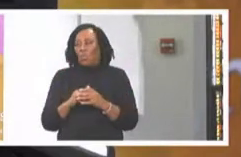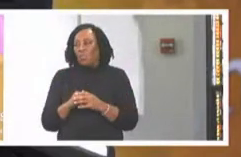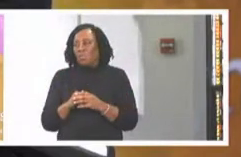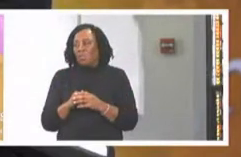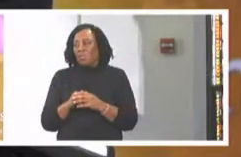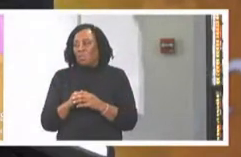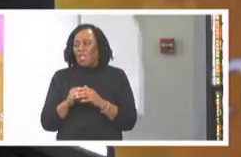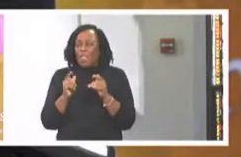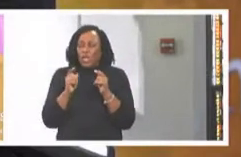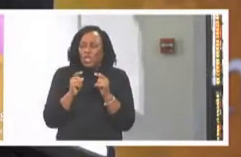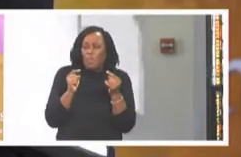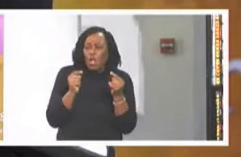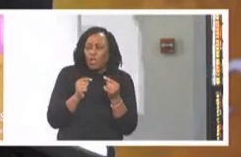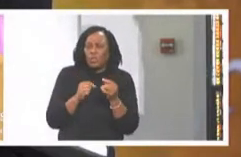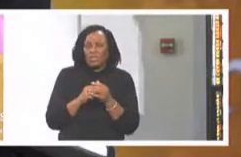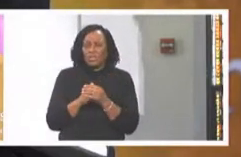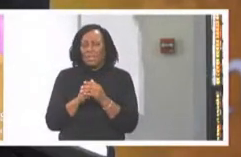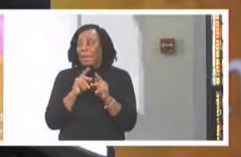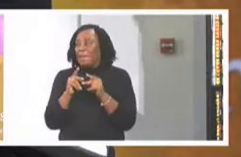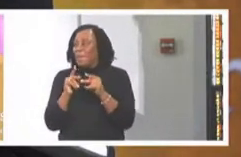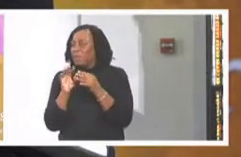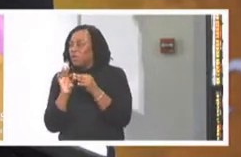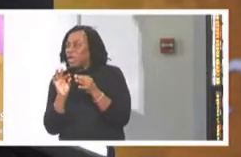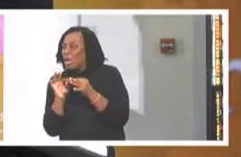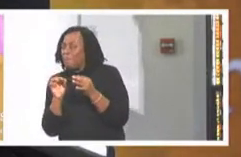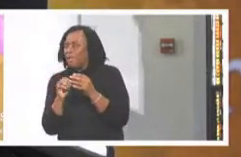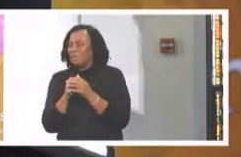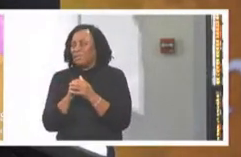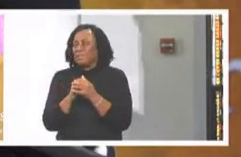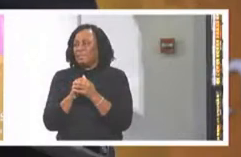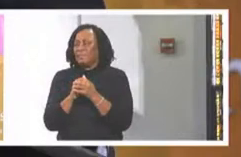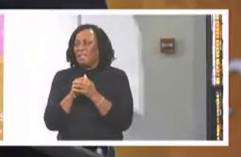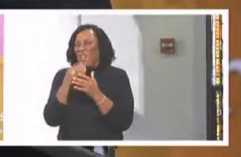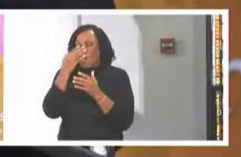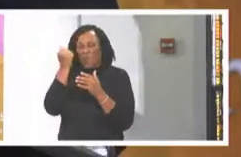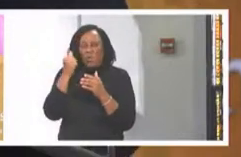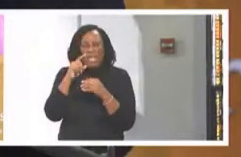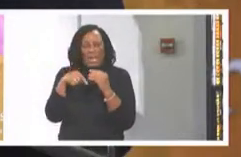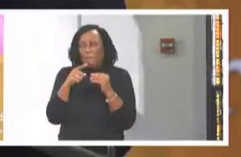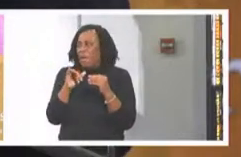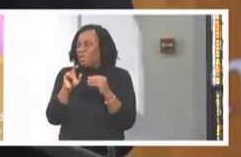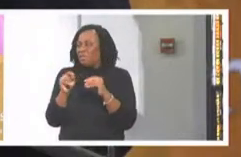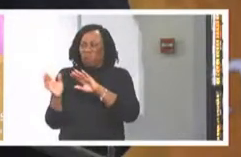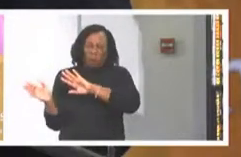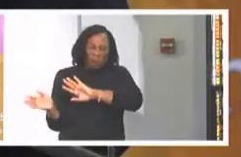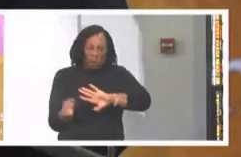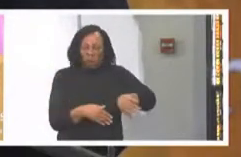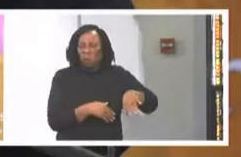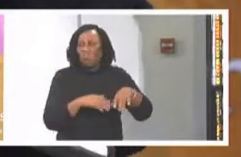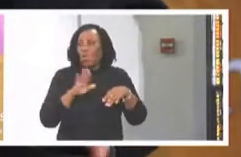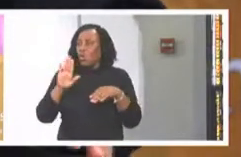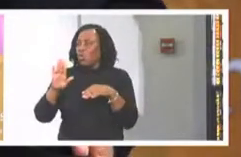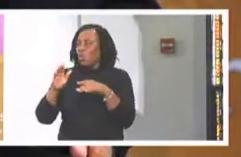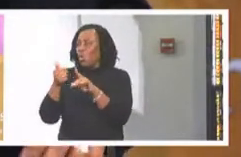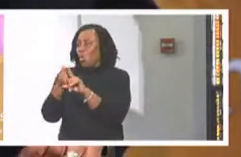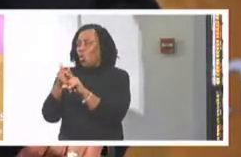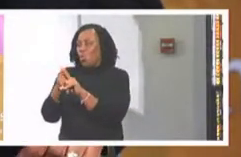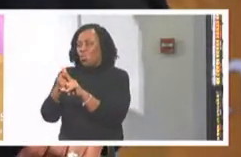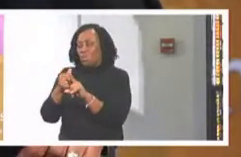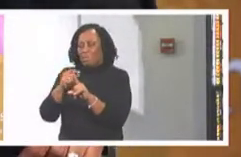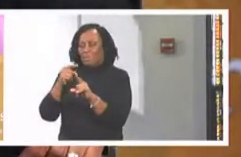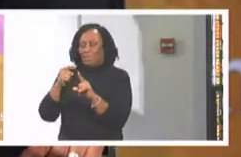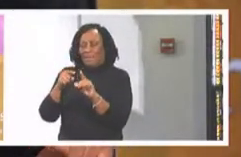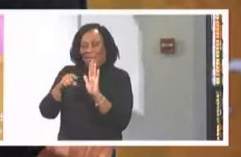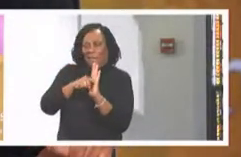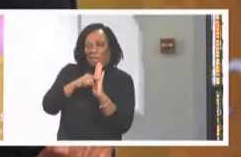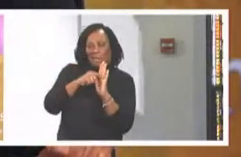hurts. Forget the comments. Forget the fact that you never could be good enough. Forget the fact that